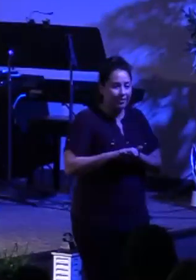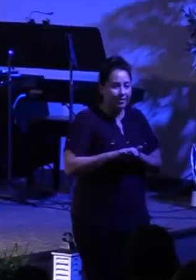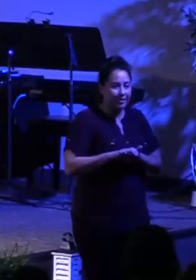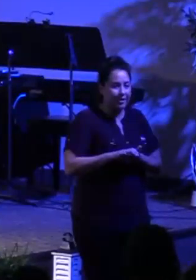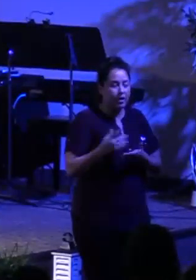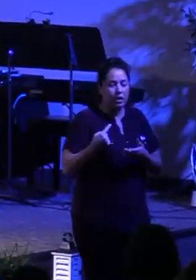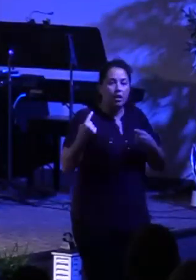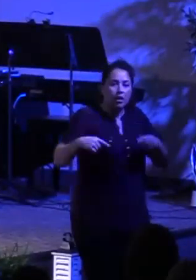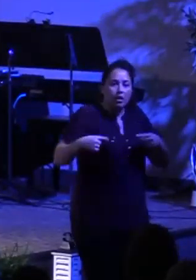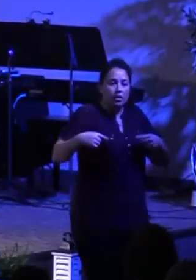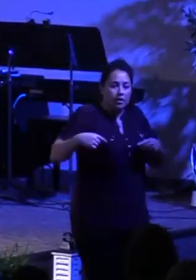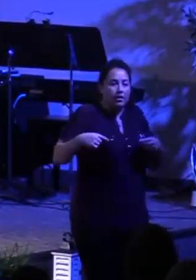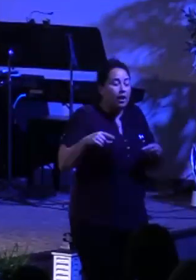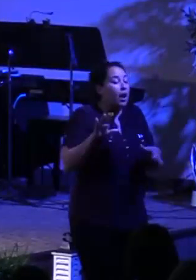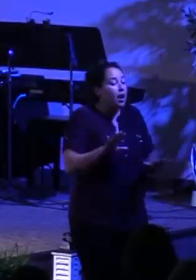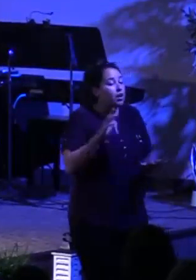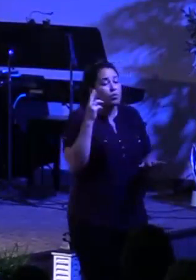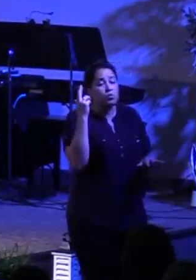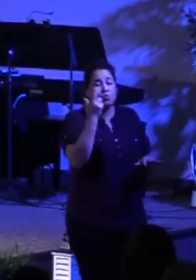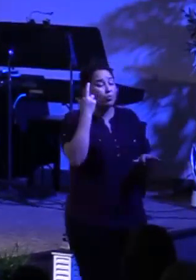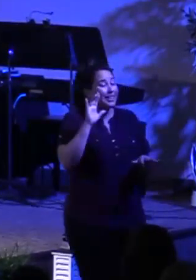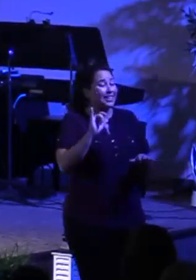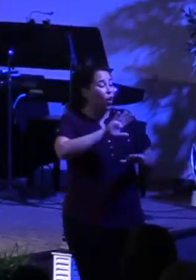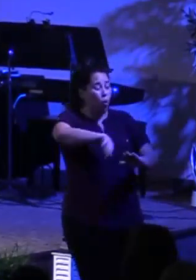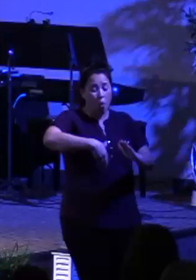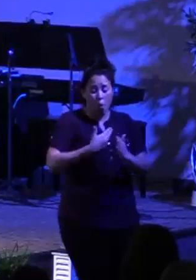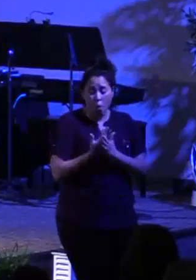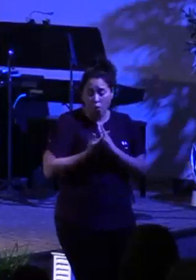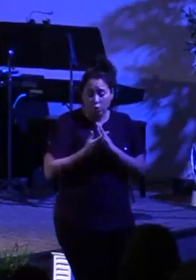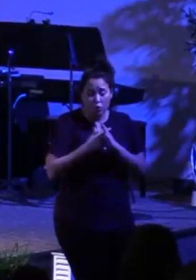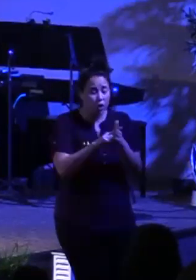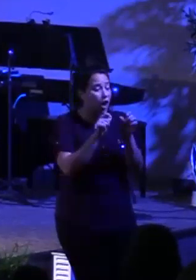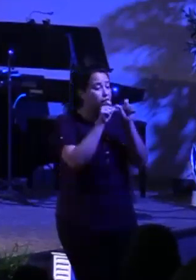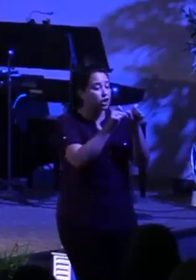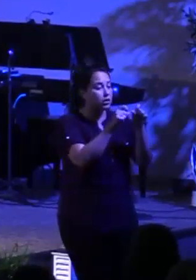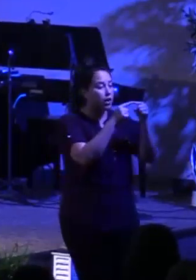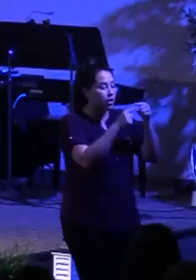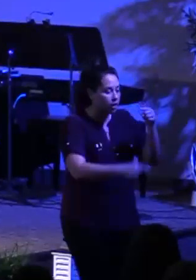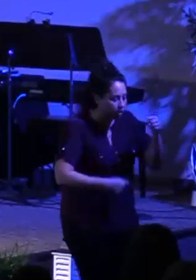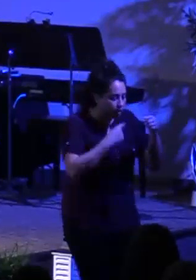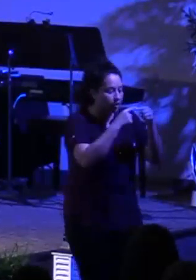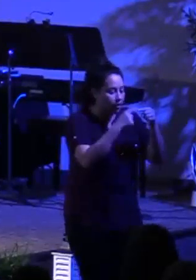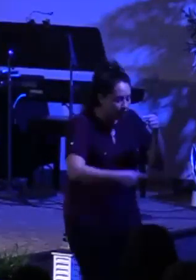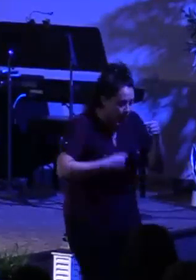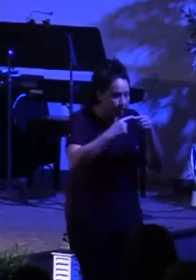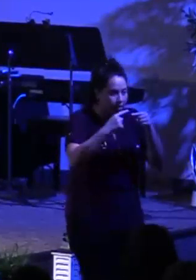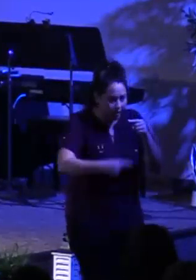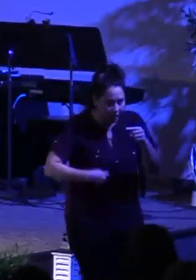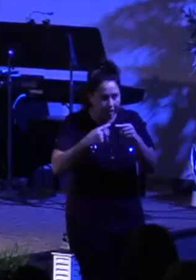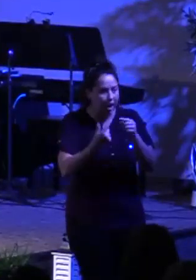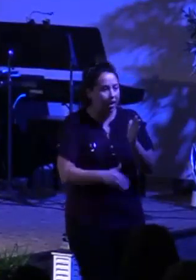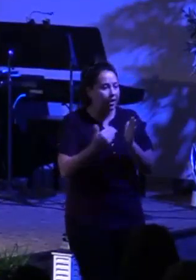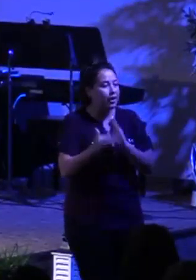we went back and forth and back and forth. And the reason the whole thing started and continued to cycle over and over and over again because of negative